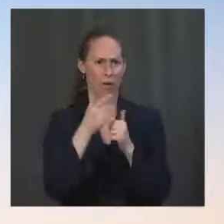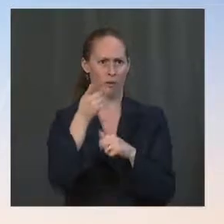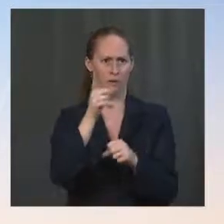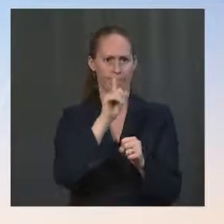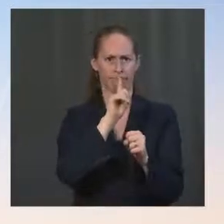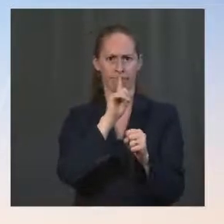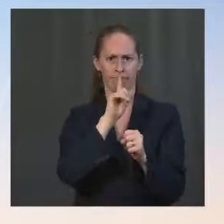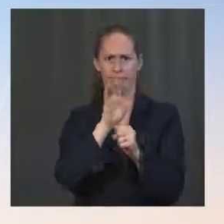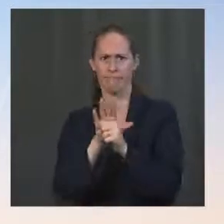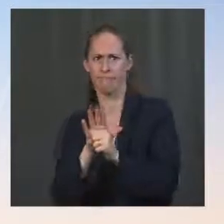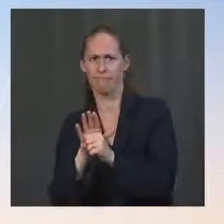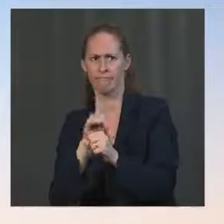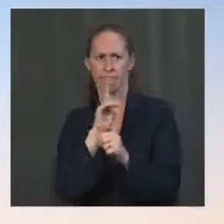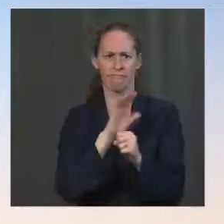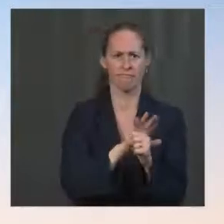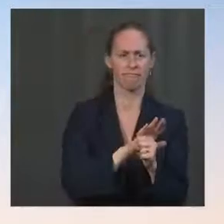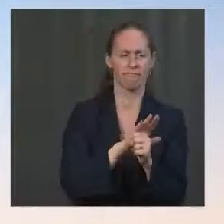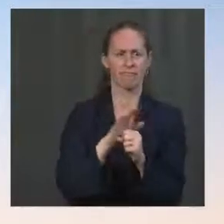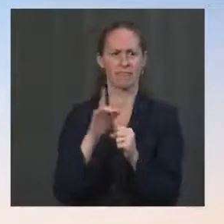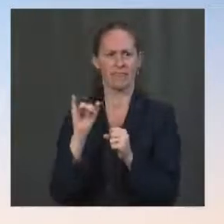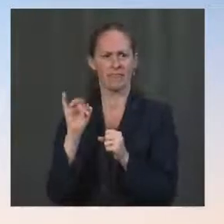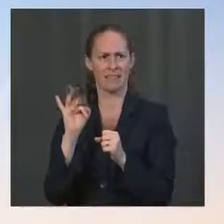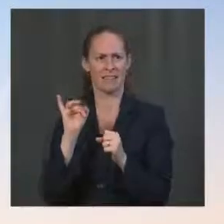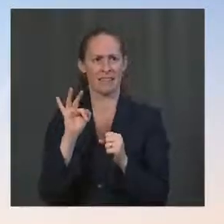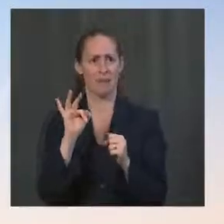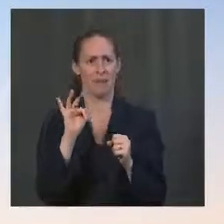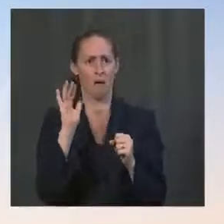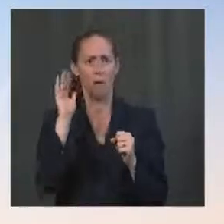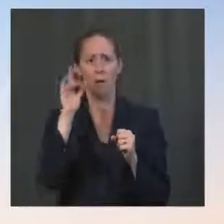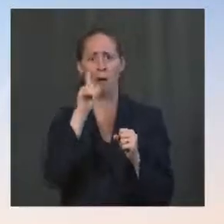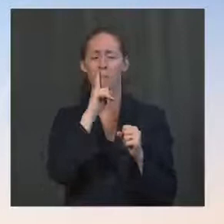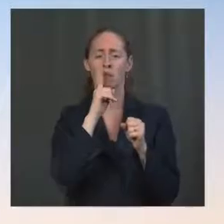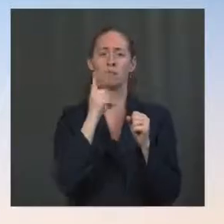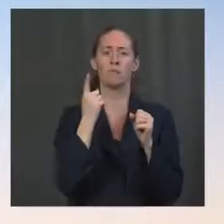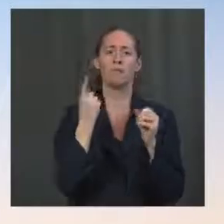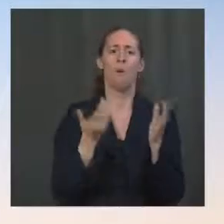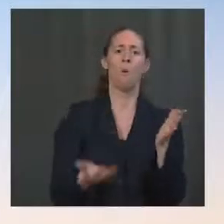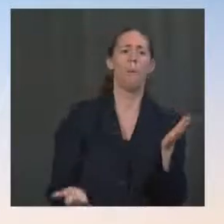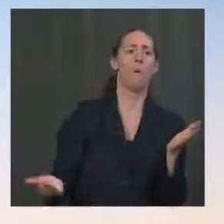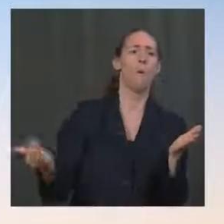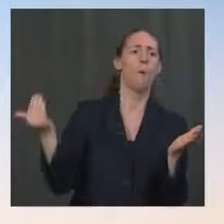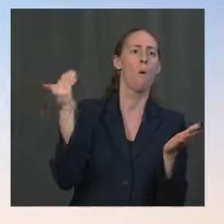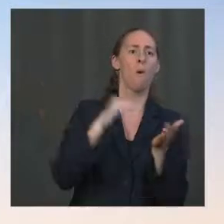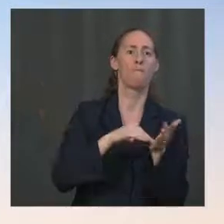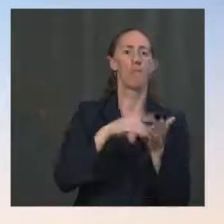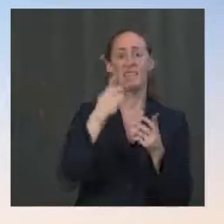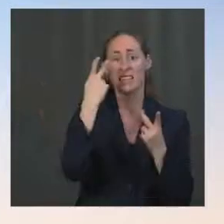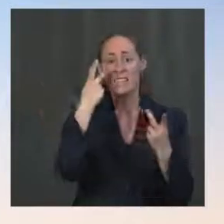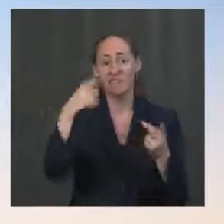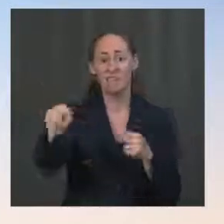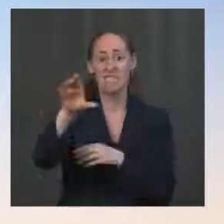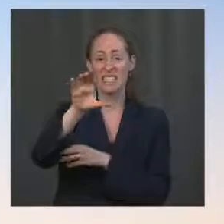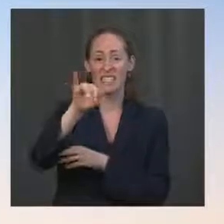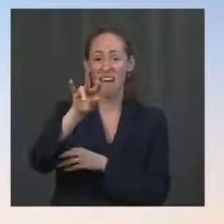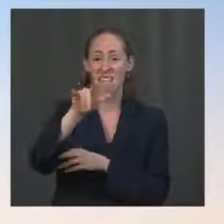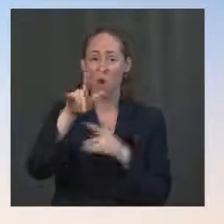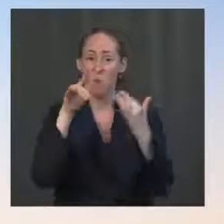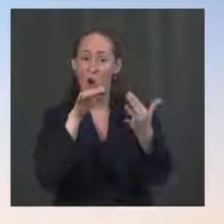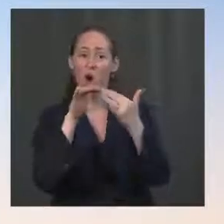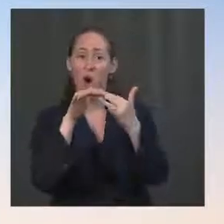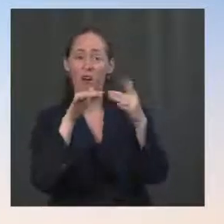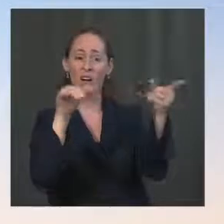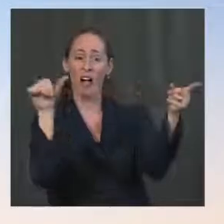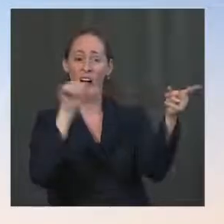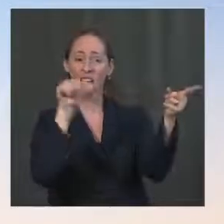be, started again another civil war in Afghanistan? I don't understand. Taliban